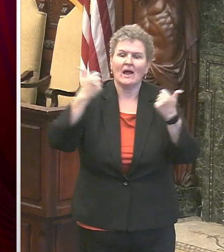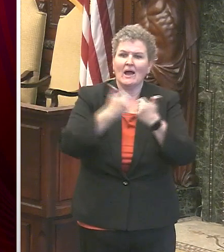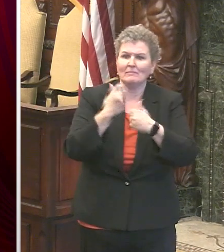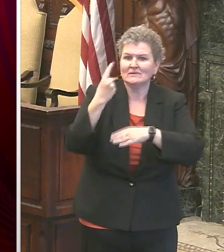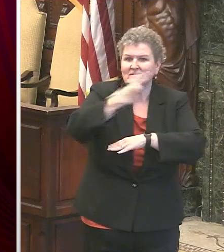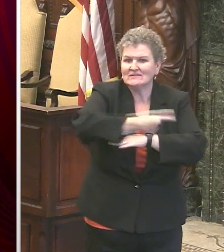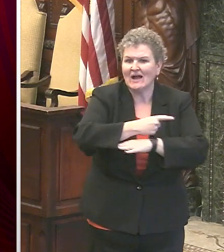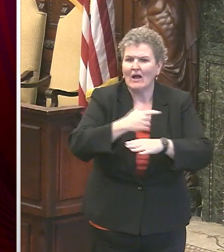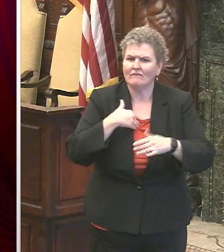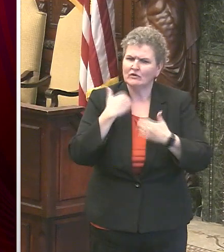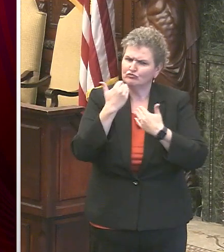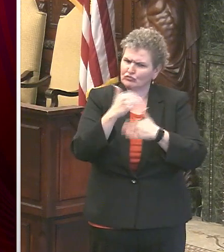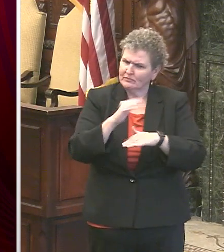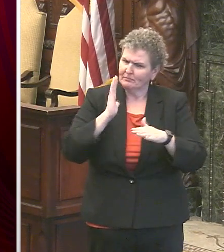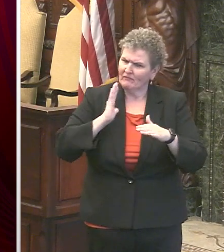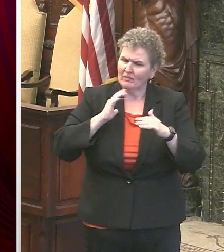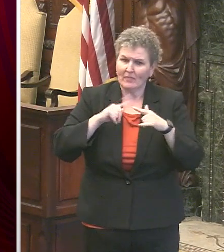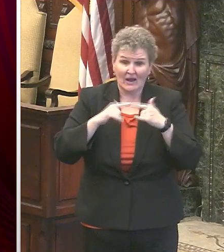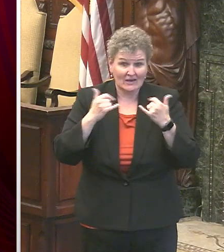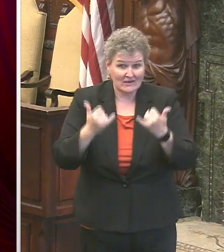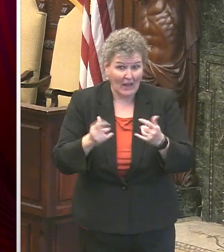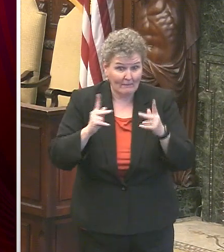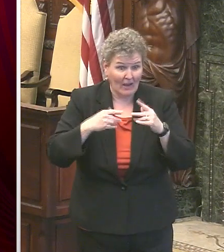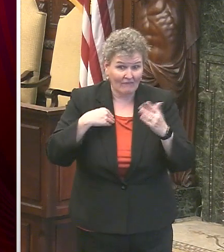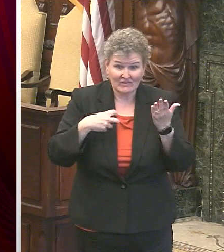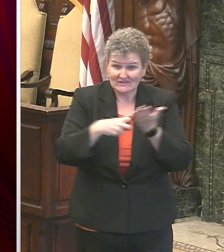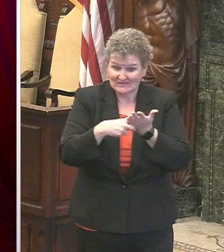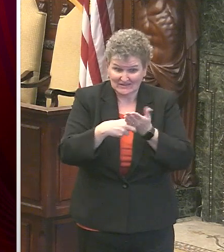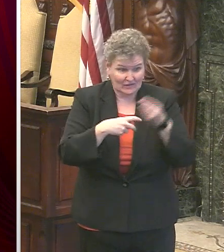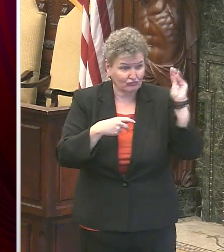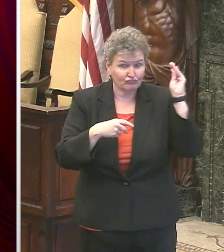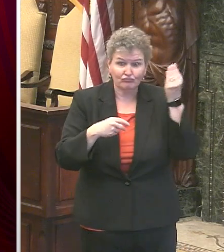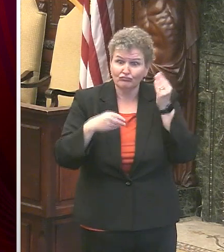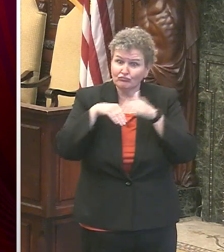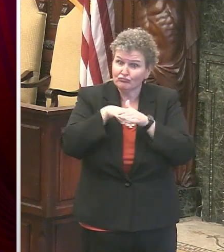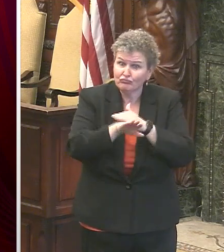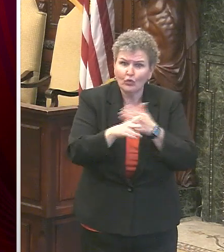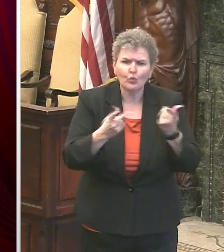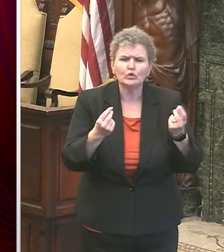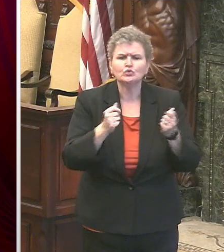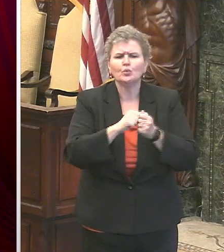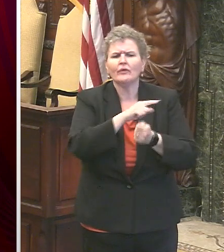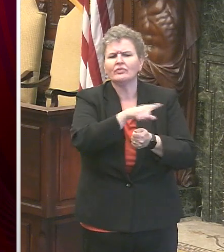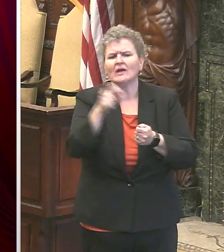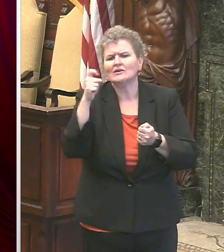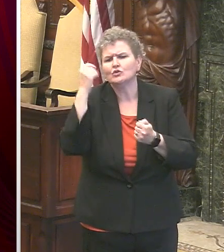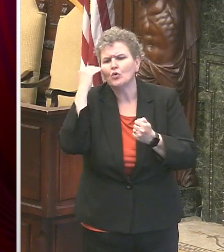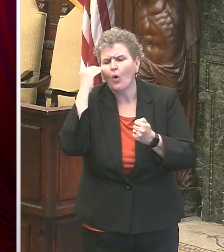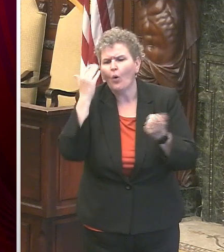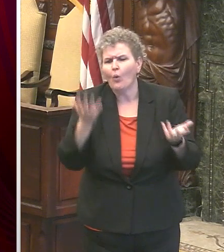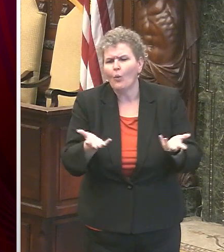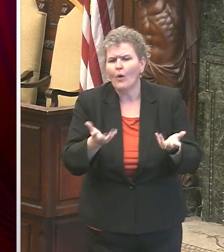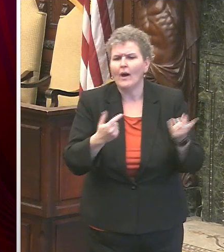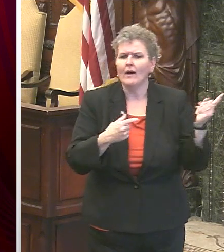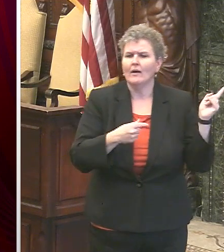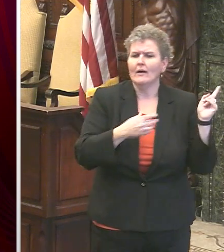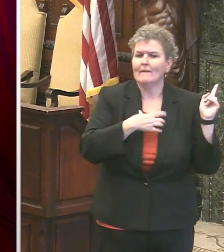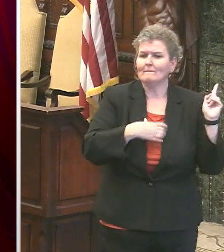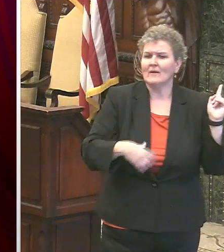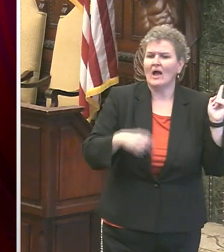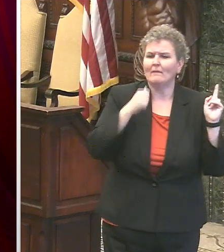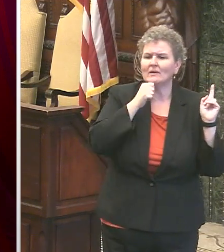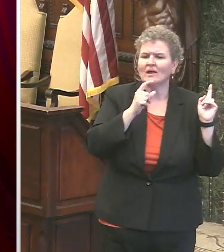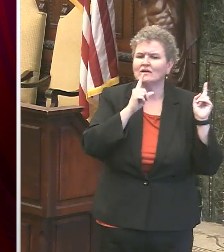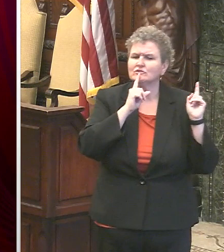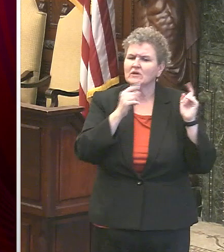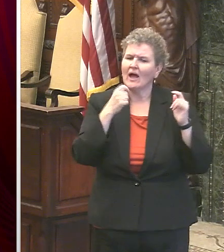restrictive in the past, but for people who have tickets, for people who don't have tickets, what would they need to know? I'm not sure. I think the Eagles are still working